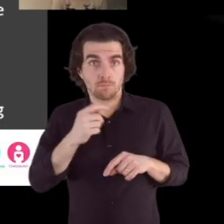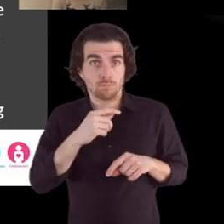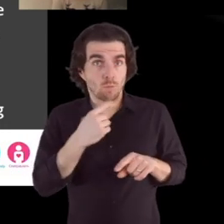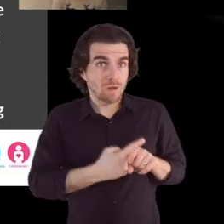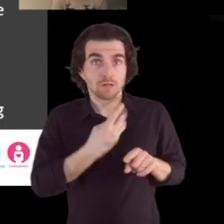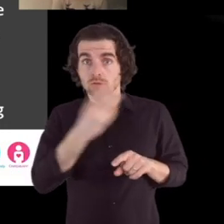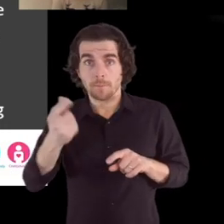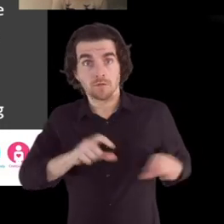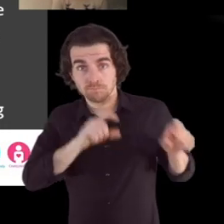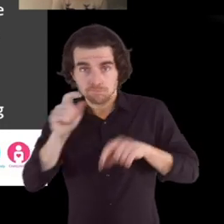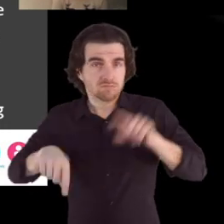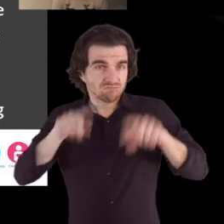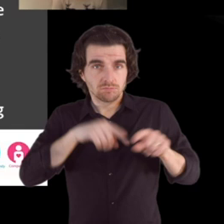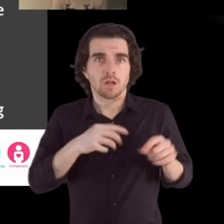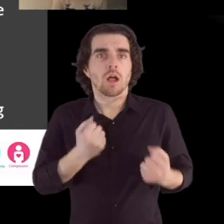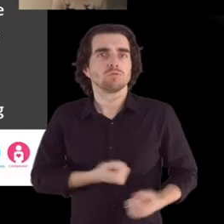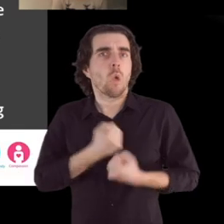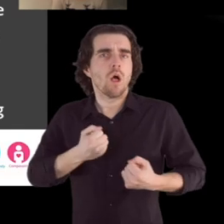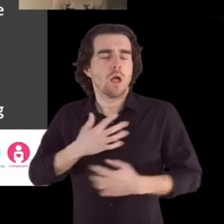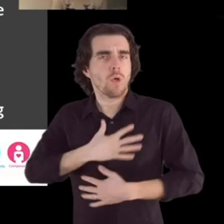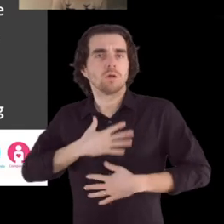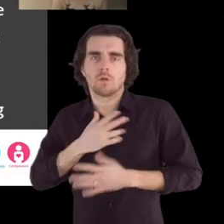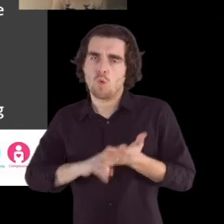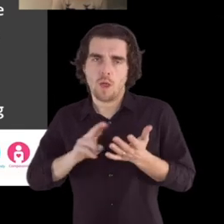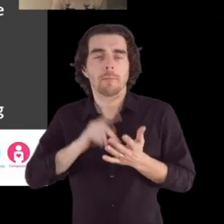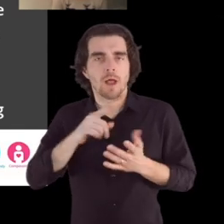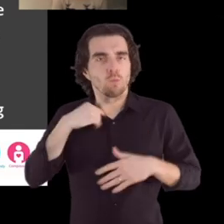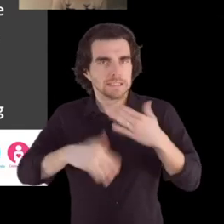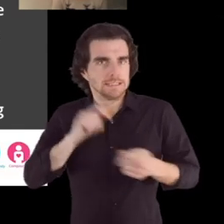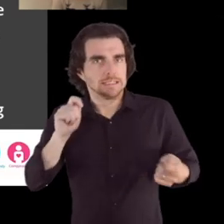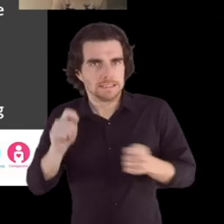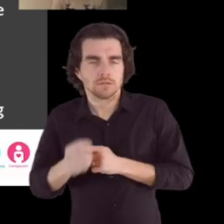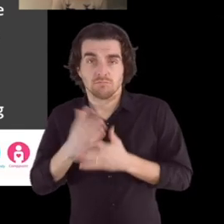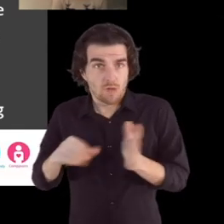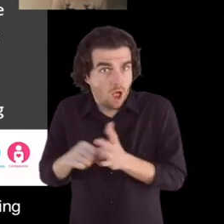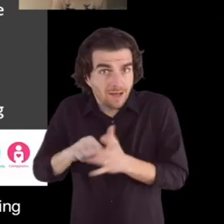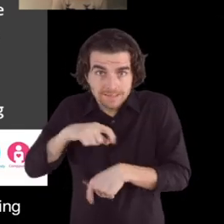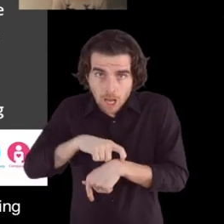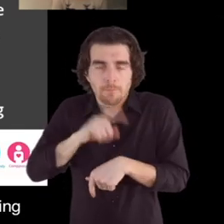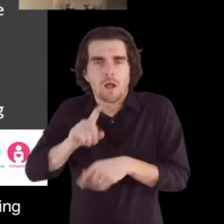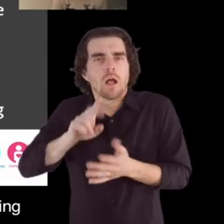lasting difficulties. So strong emotions are normal, they're adaptive, it's a very difficult time.